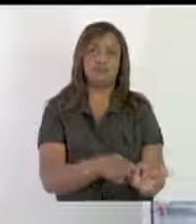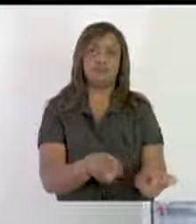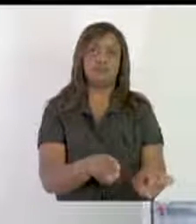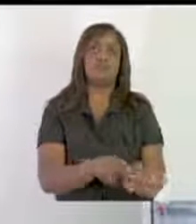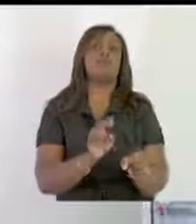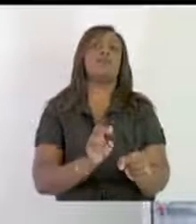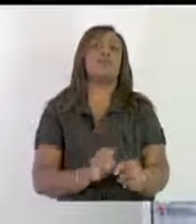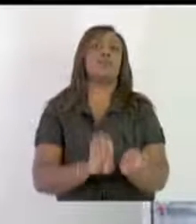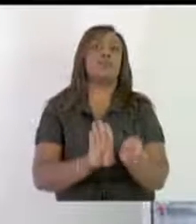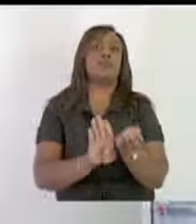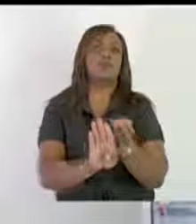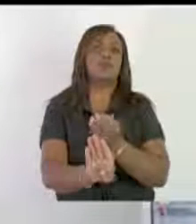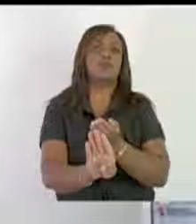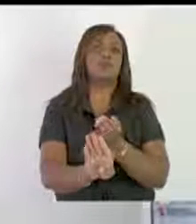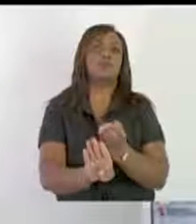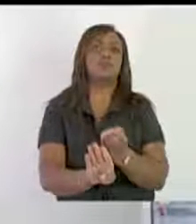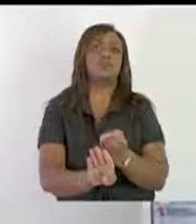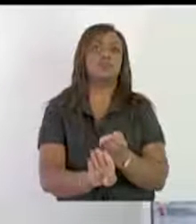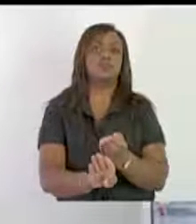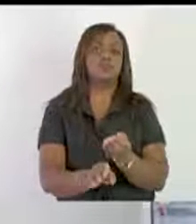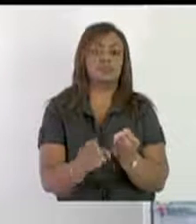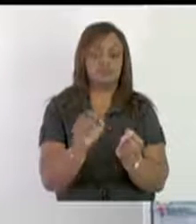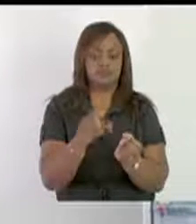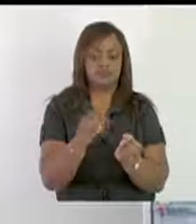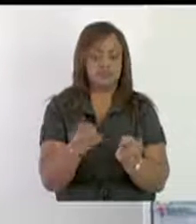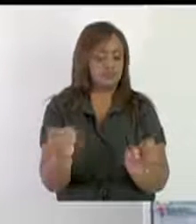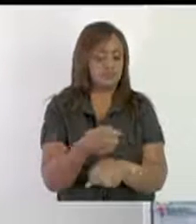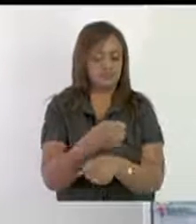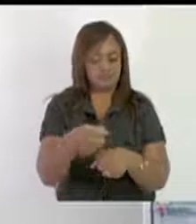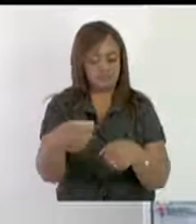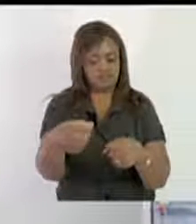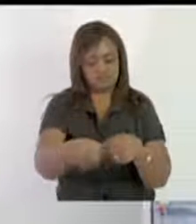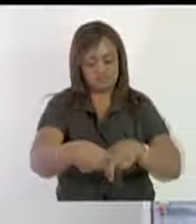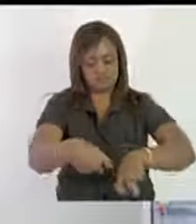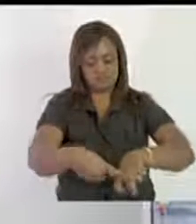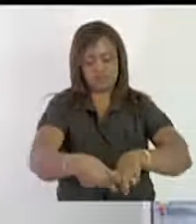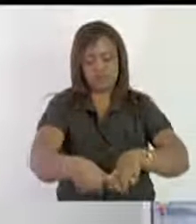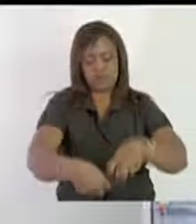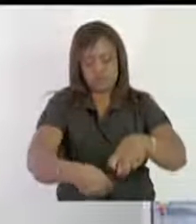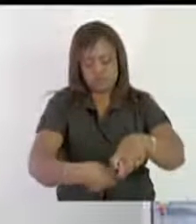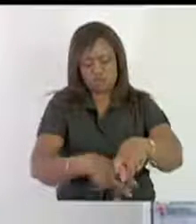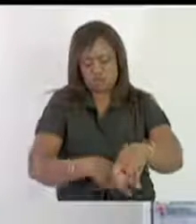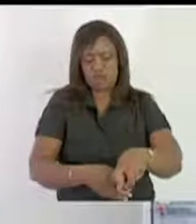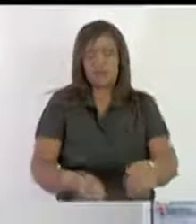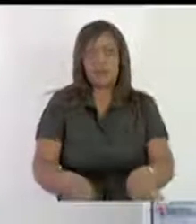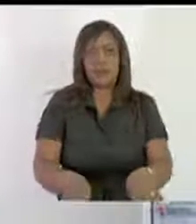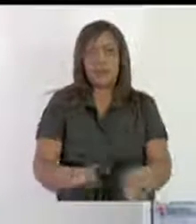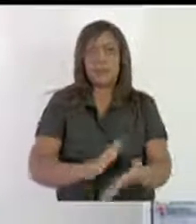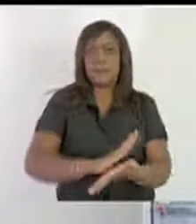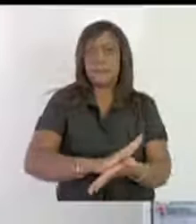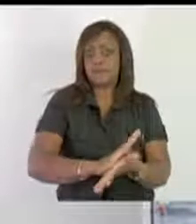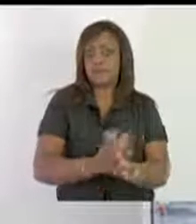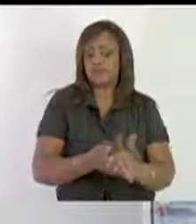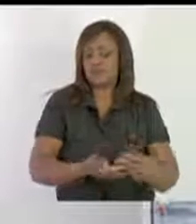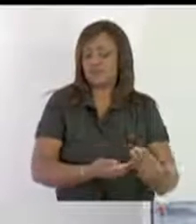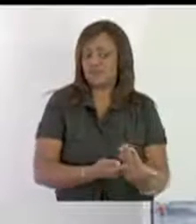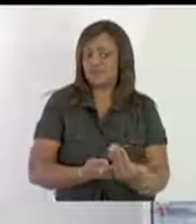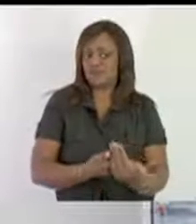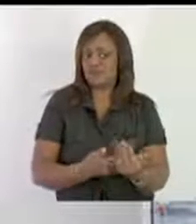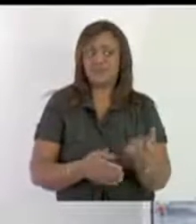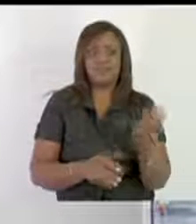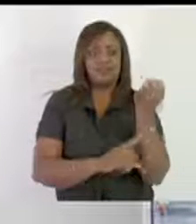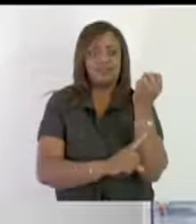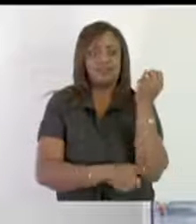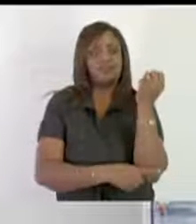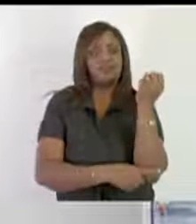the condoms traps sperms so that they do not go to the next person. The sperms do not enter the woman,